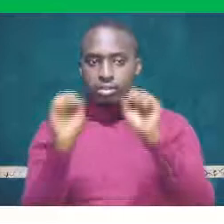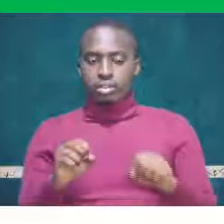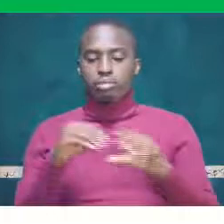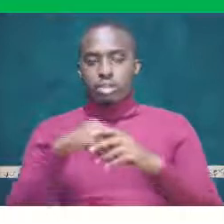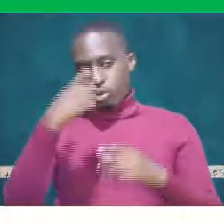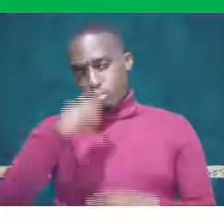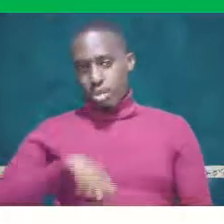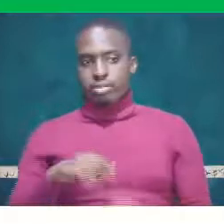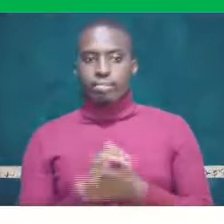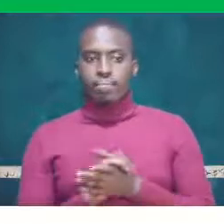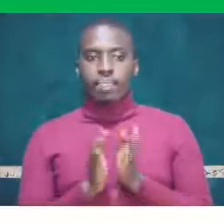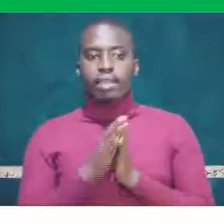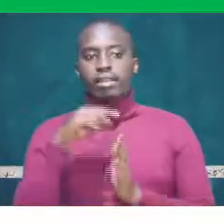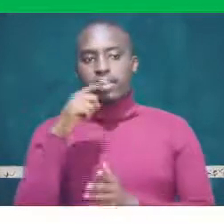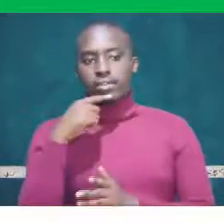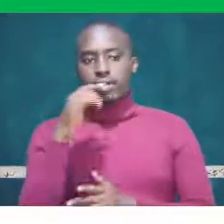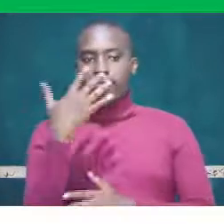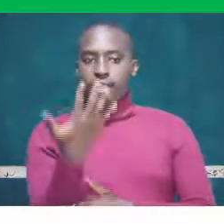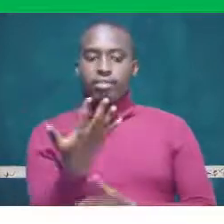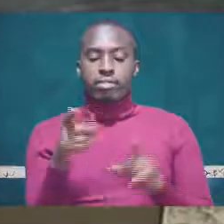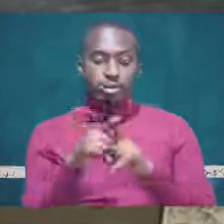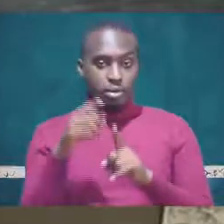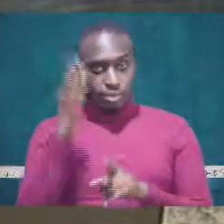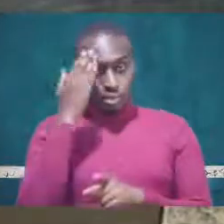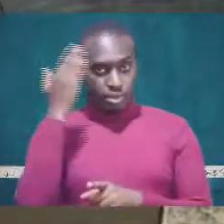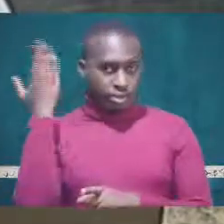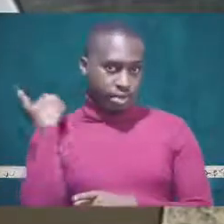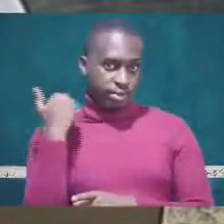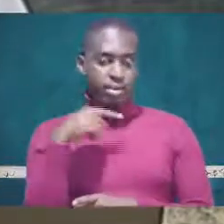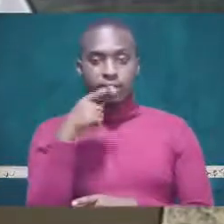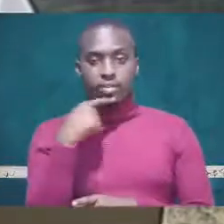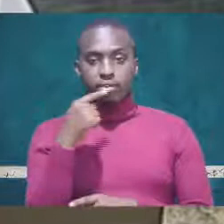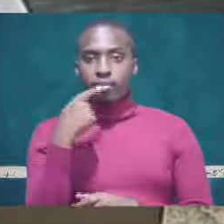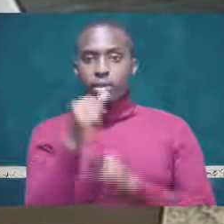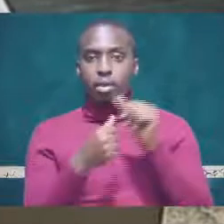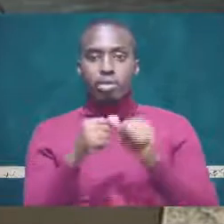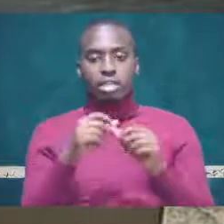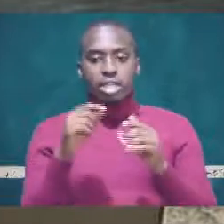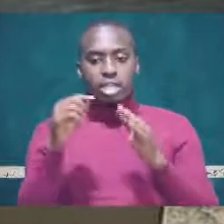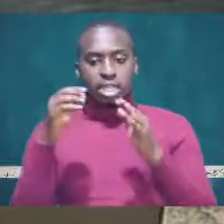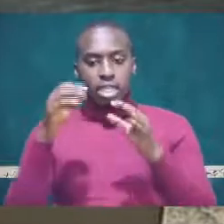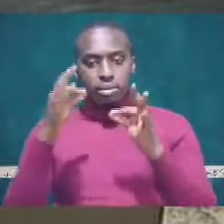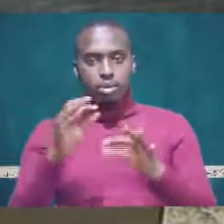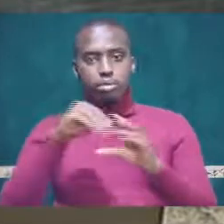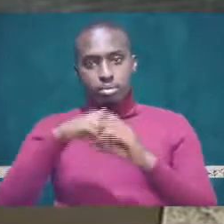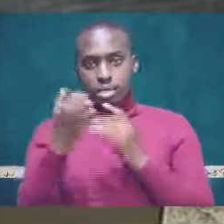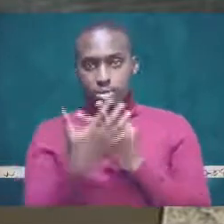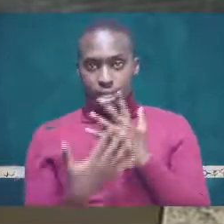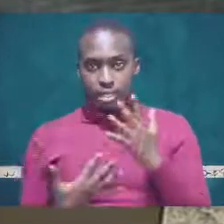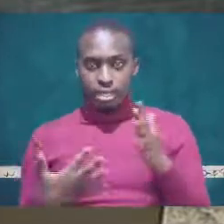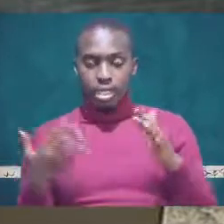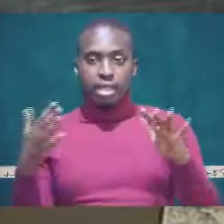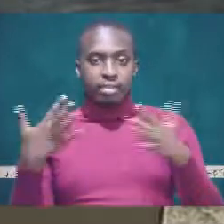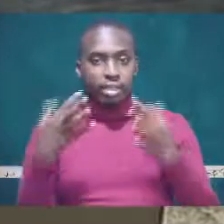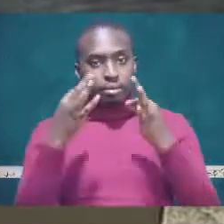system. As you know, in the previous lesson, we discussed about the components of blood, what are the major